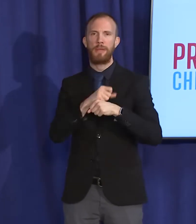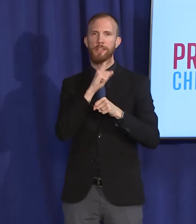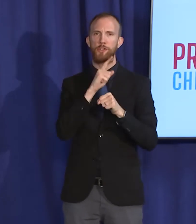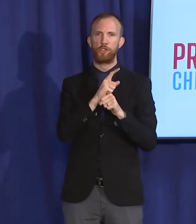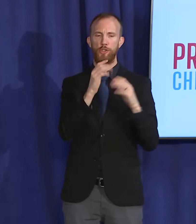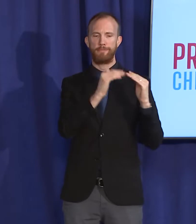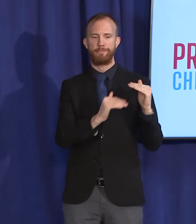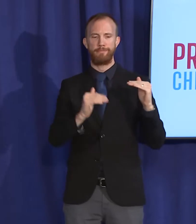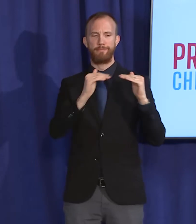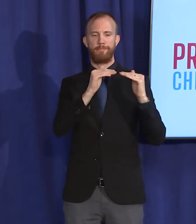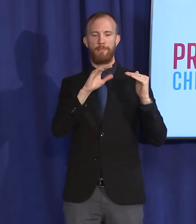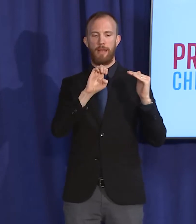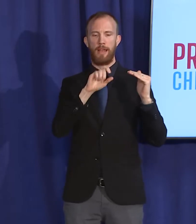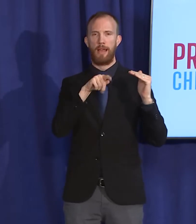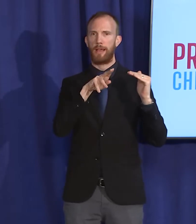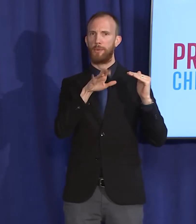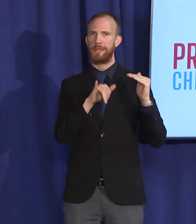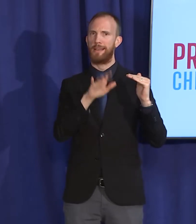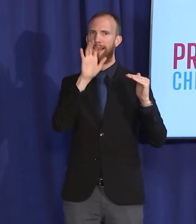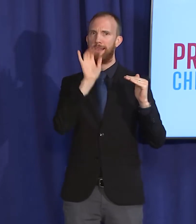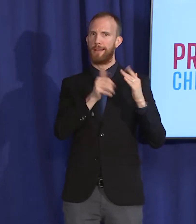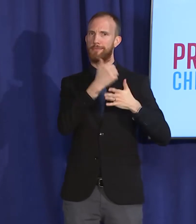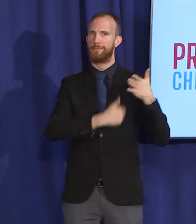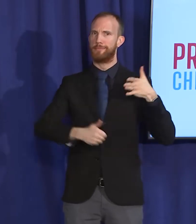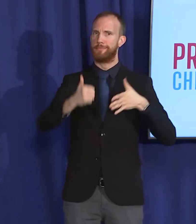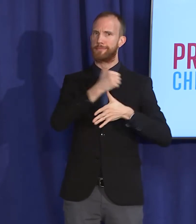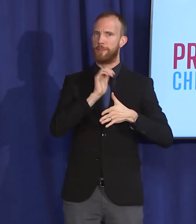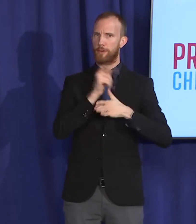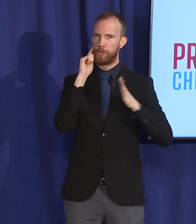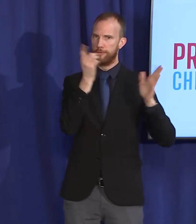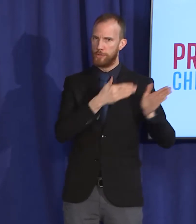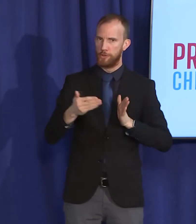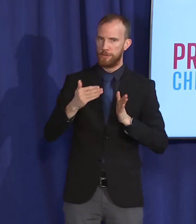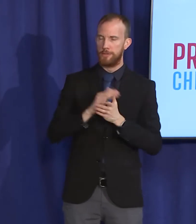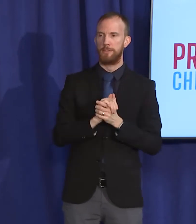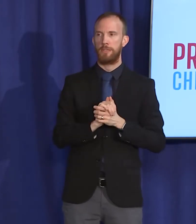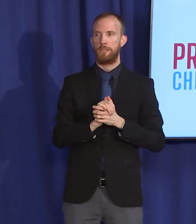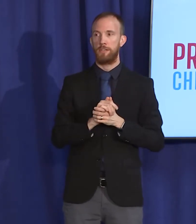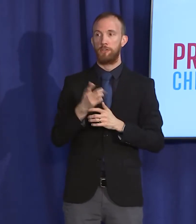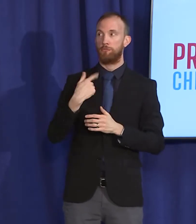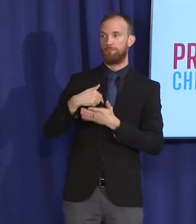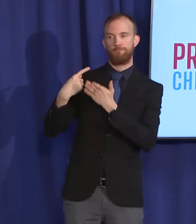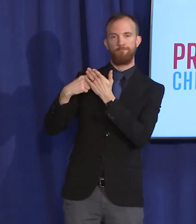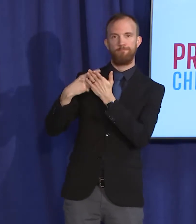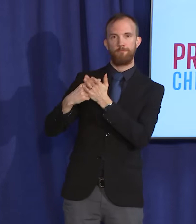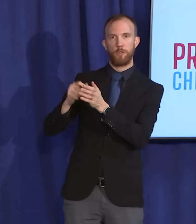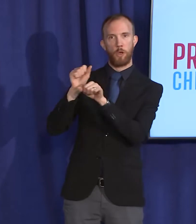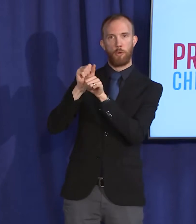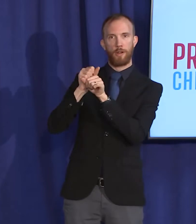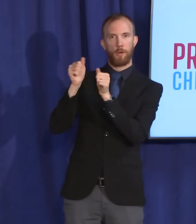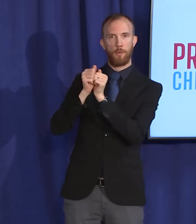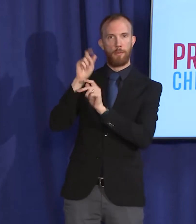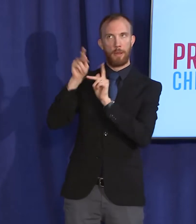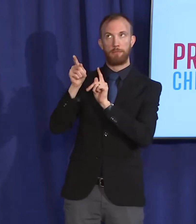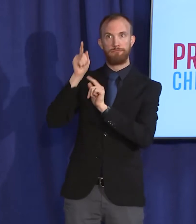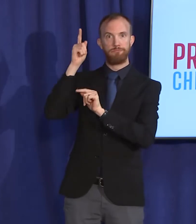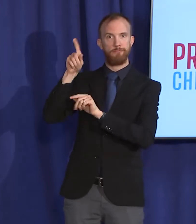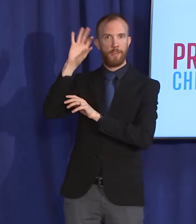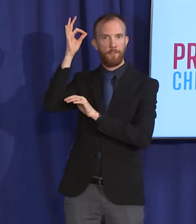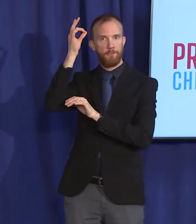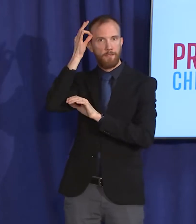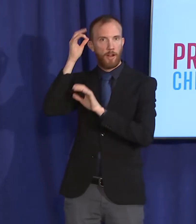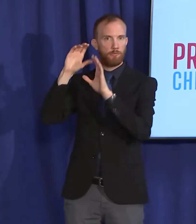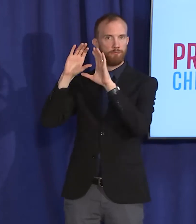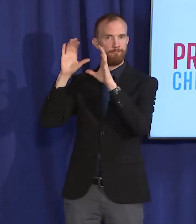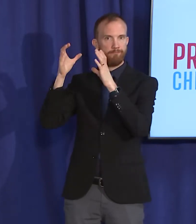at the heart of our distribution strategy, and working with our partners at the federal level to obtain more vaccine and open